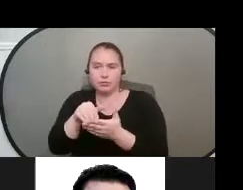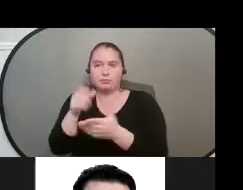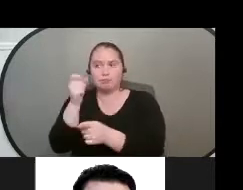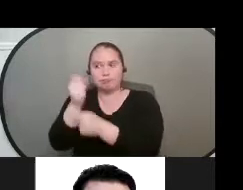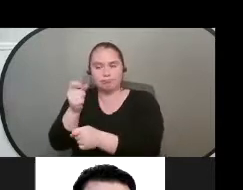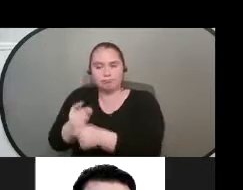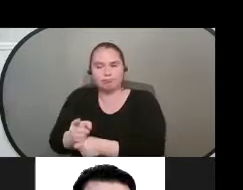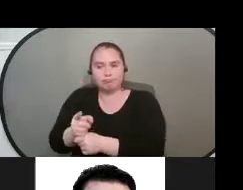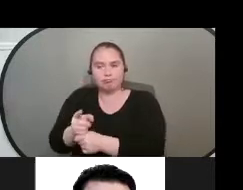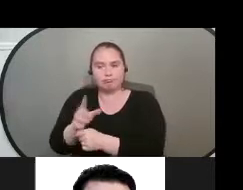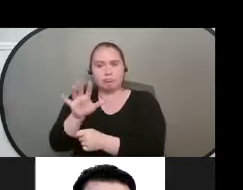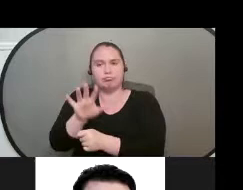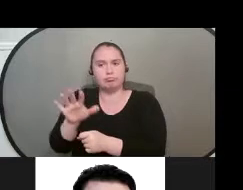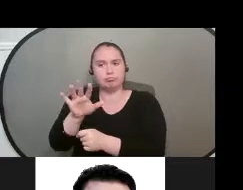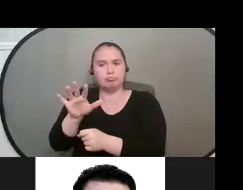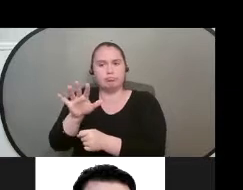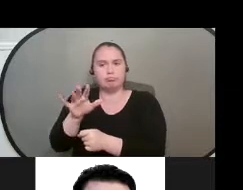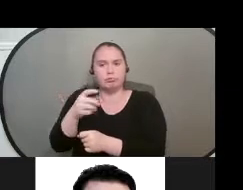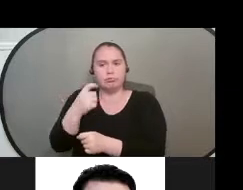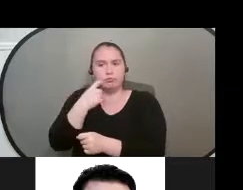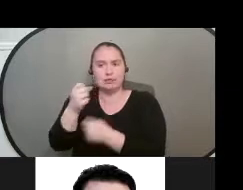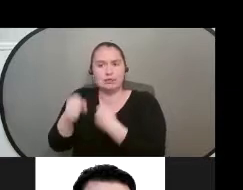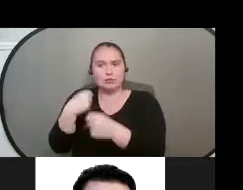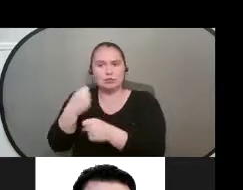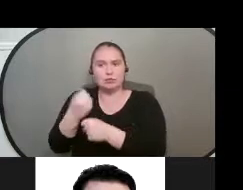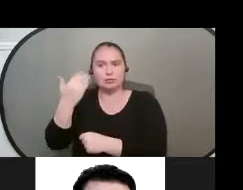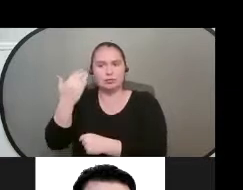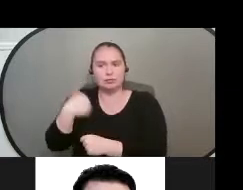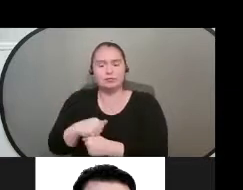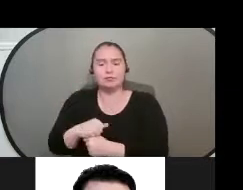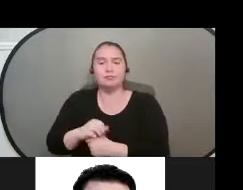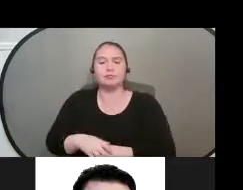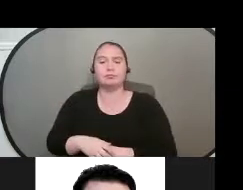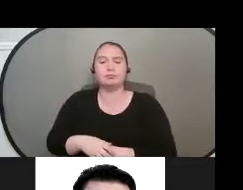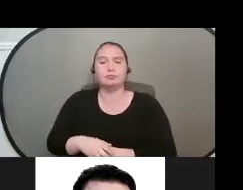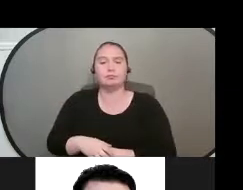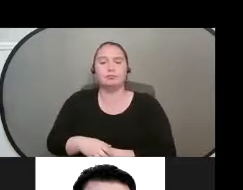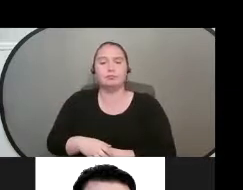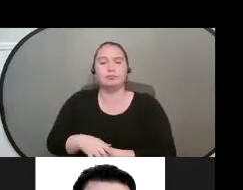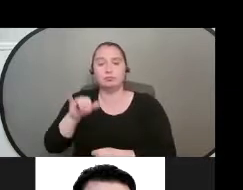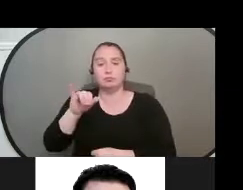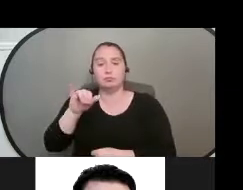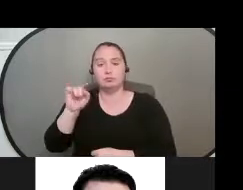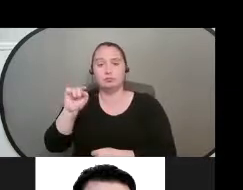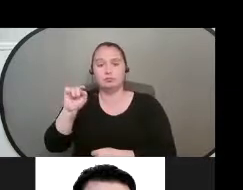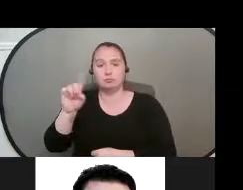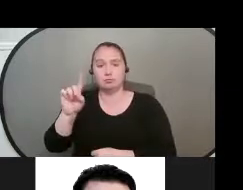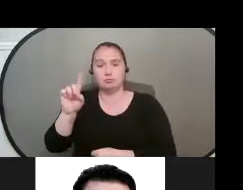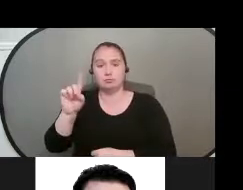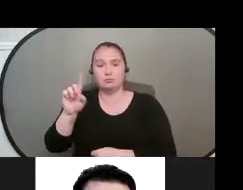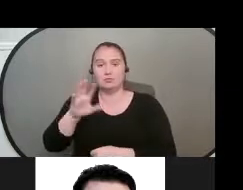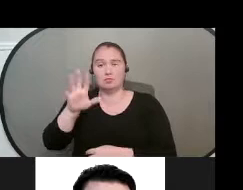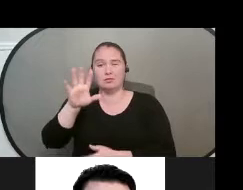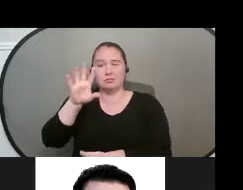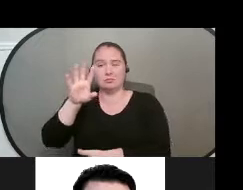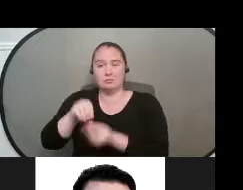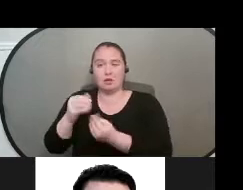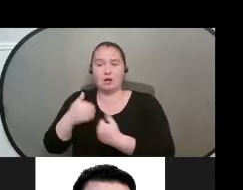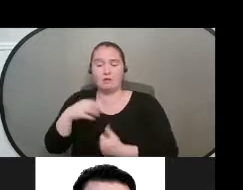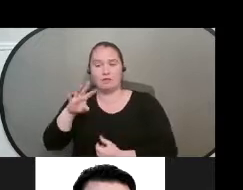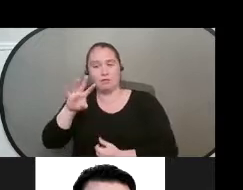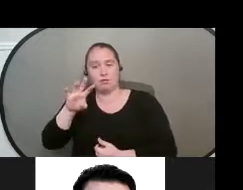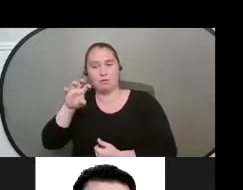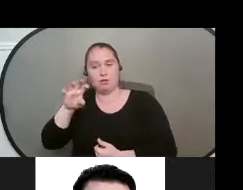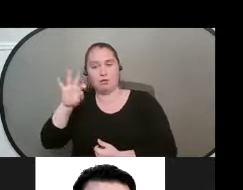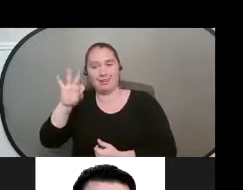above 2,000 over the last several years. Year to date through the first quarter is about 490 is the